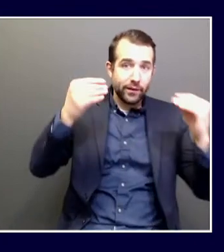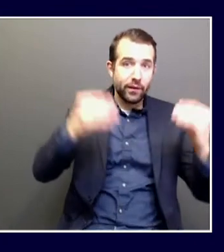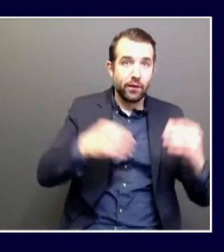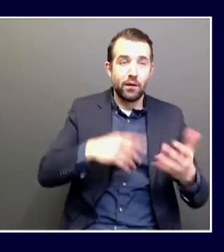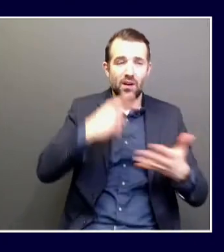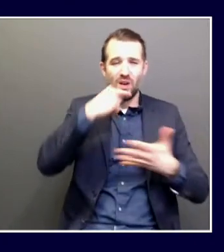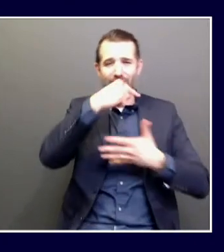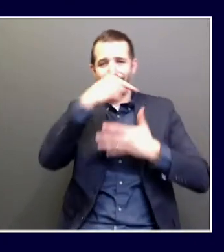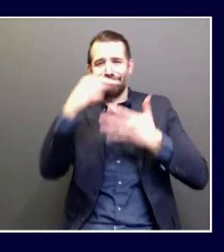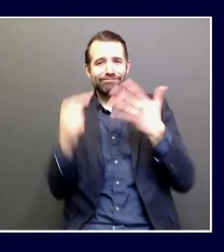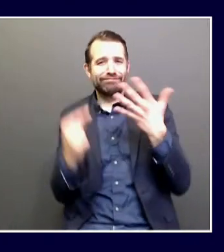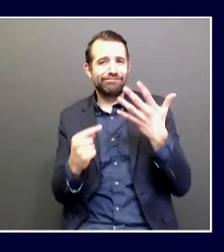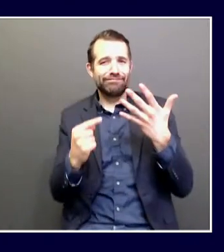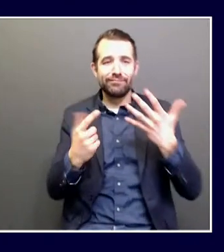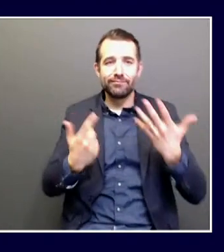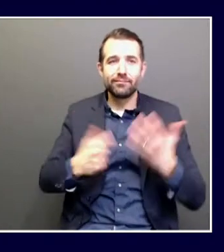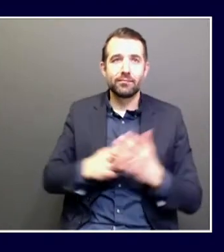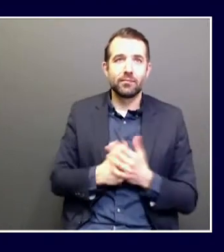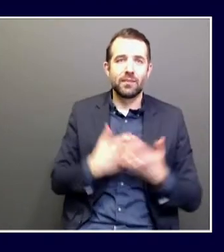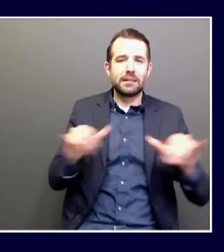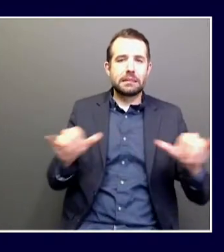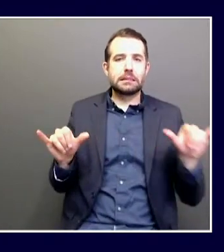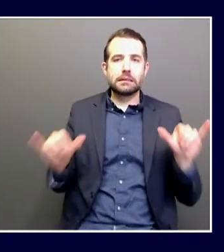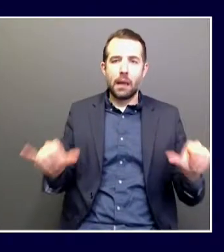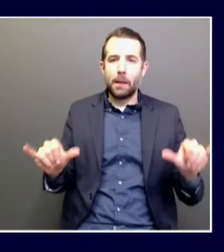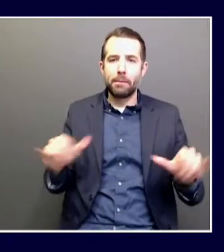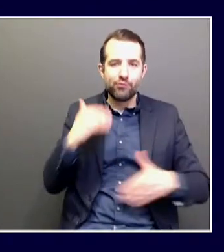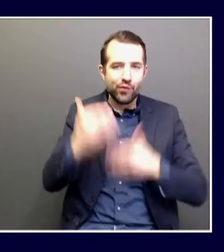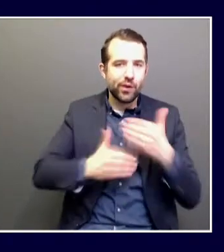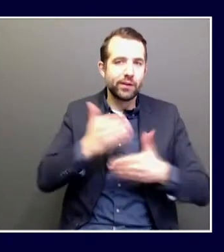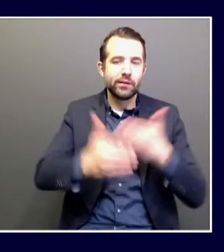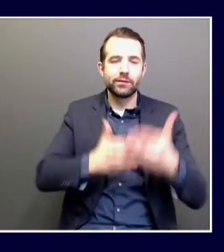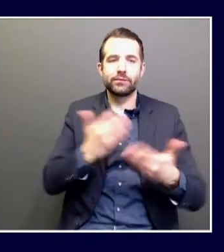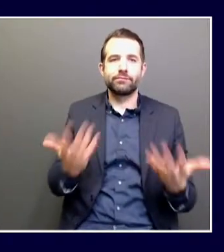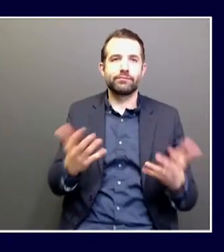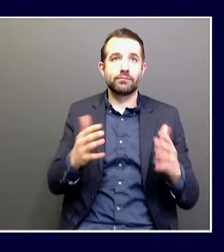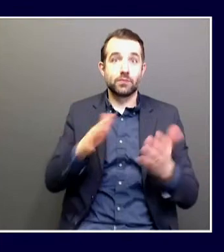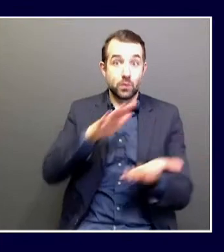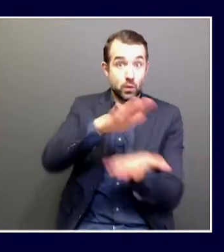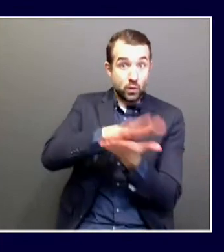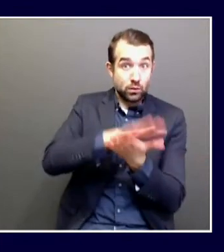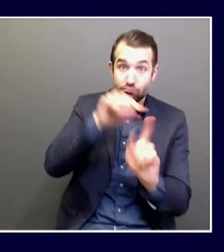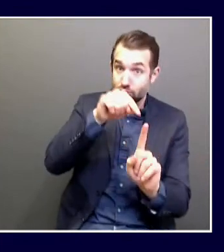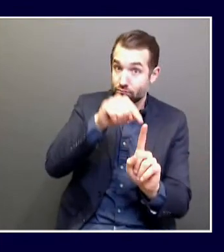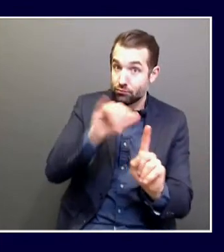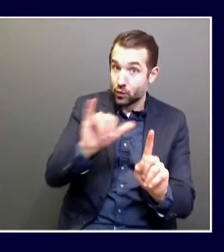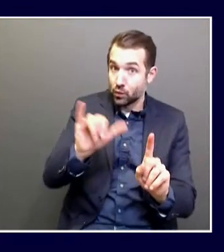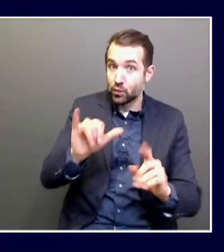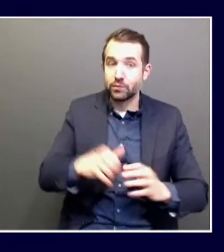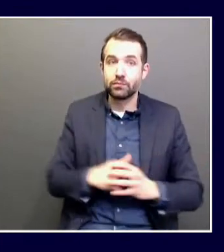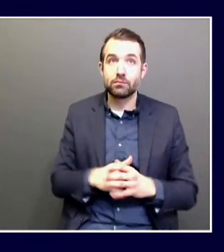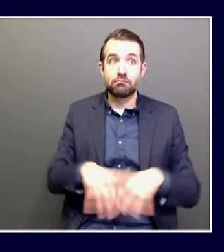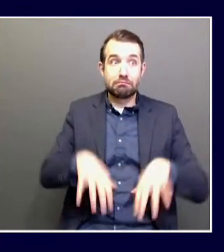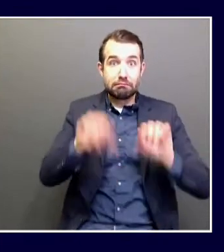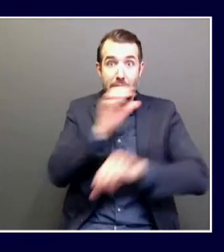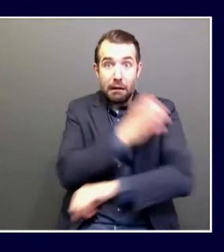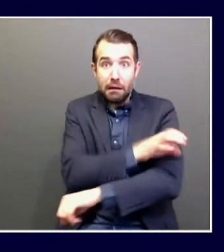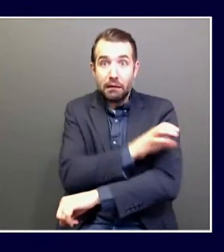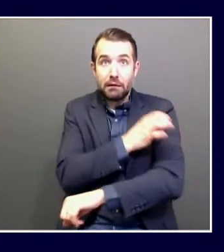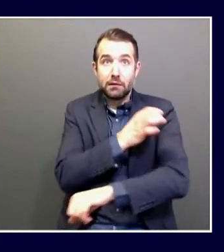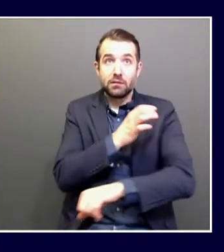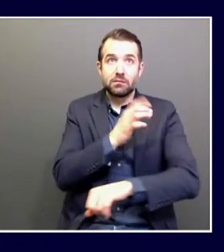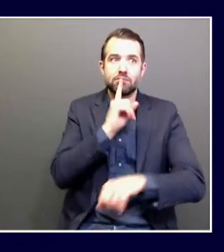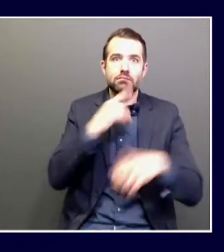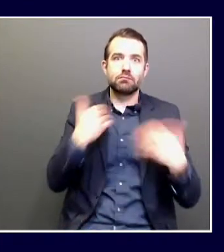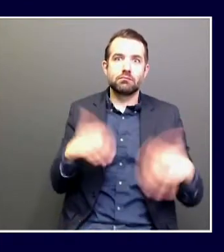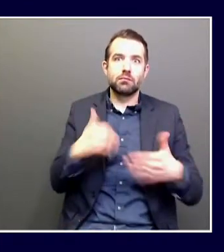ongoing. We haven't slowed that one bit. The last part of that, Brian, is schools and school-based vaccine clinics, which were a mainstay of our approach